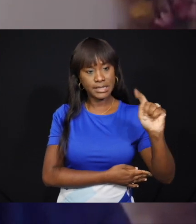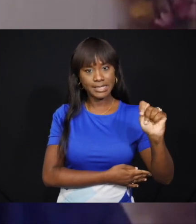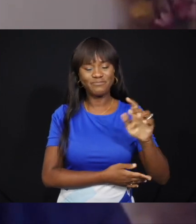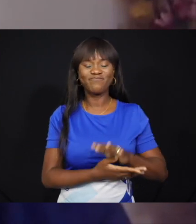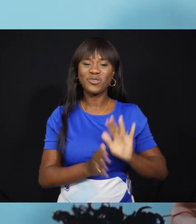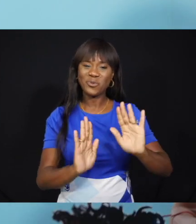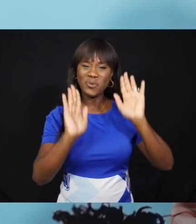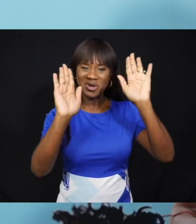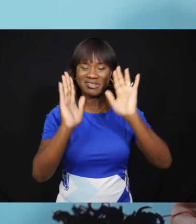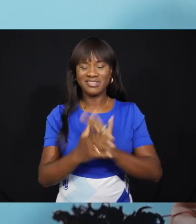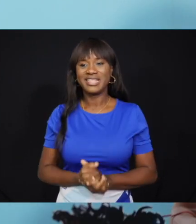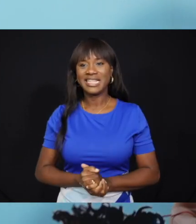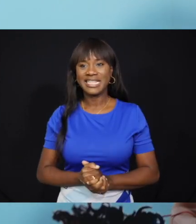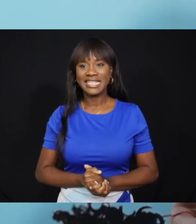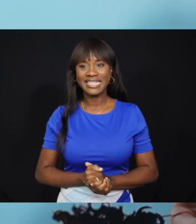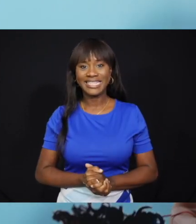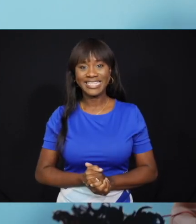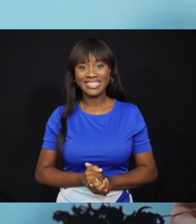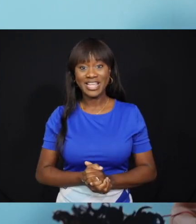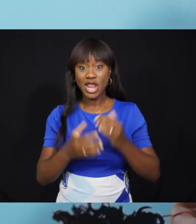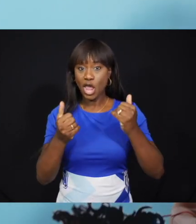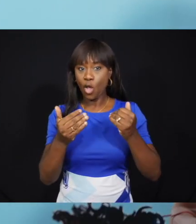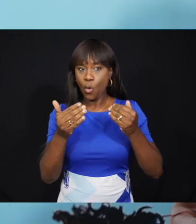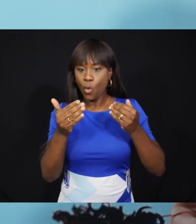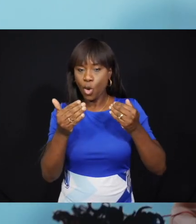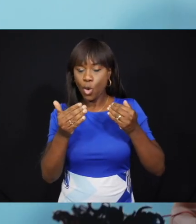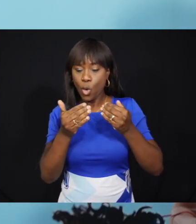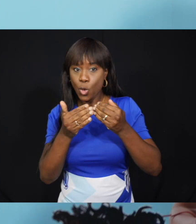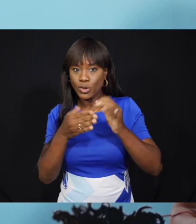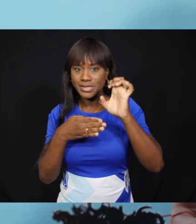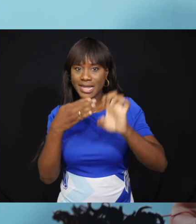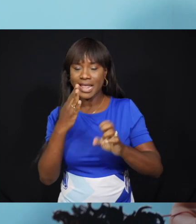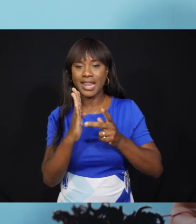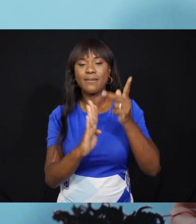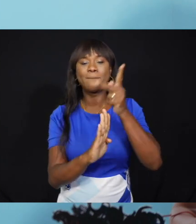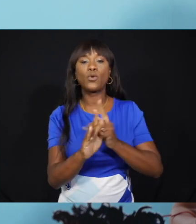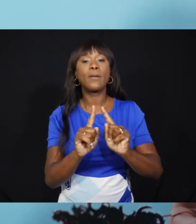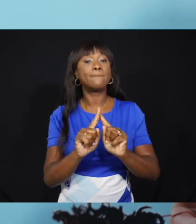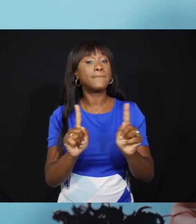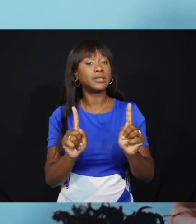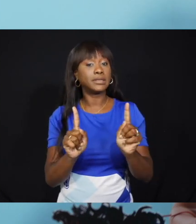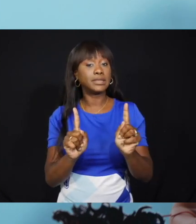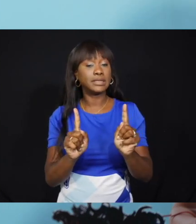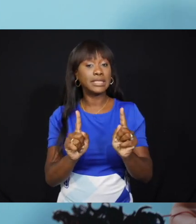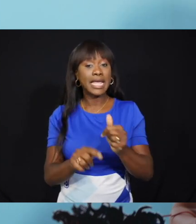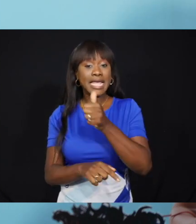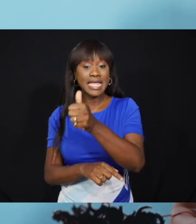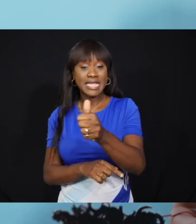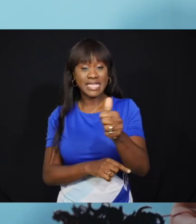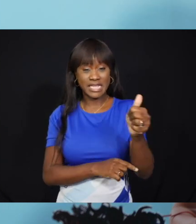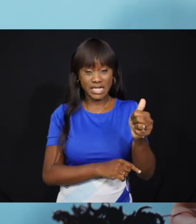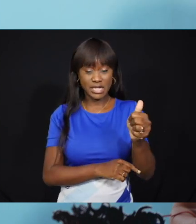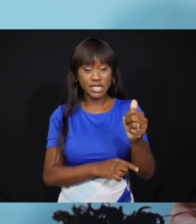appointments.gov.tt. Excellent. We are perilously close to the end of this programming, but I'm going to